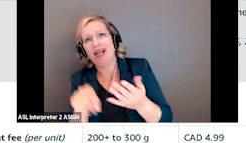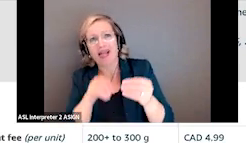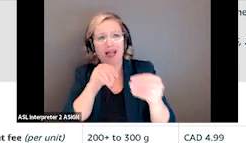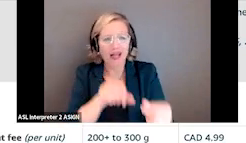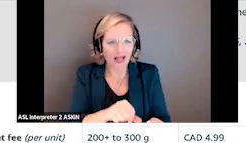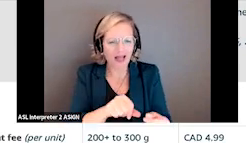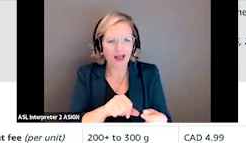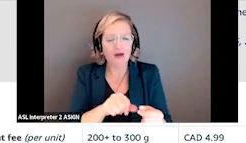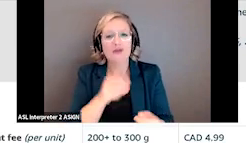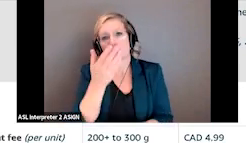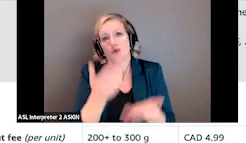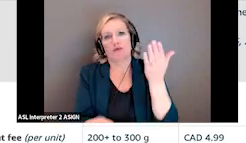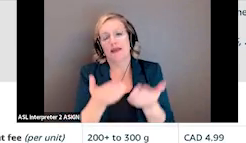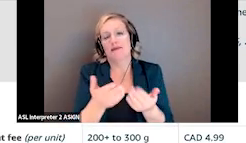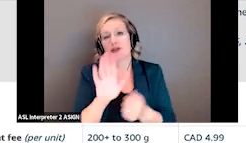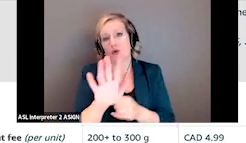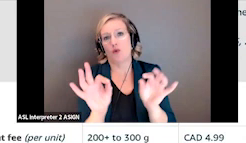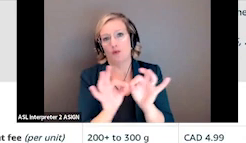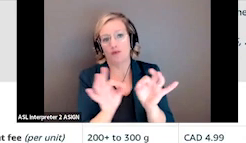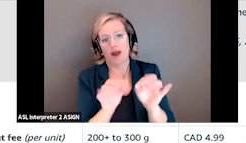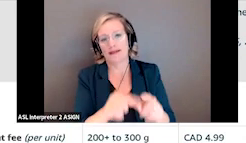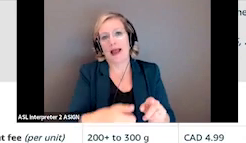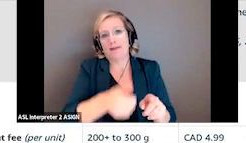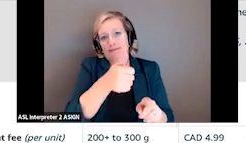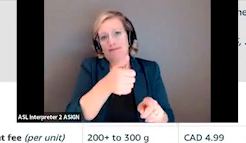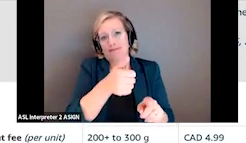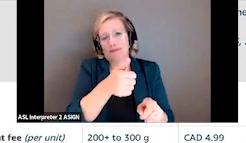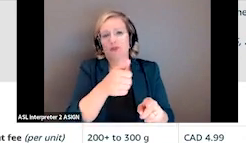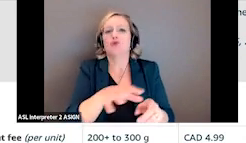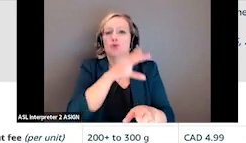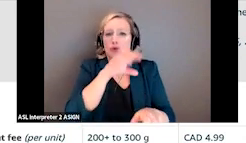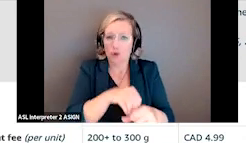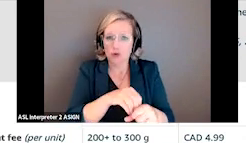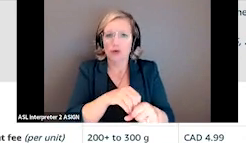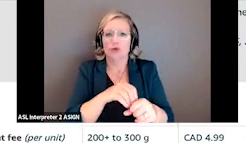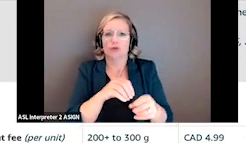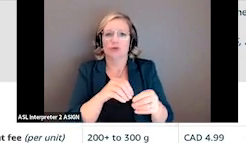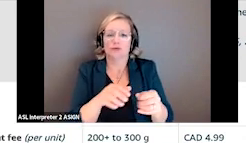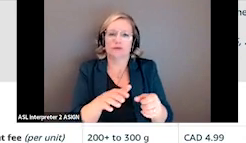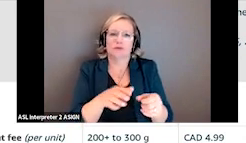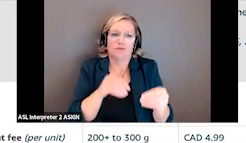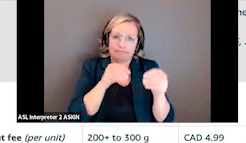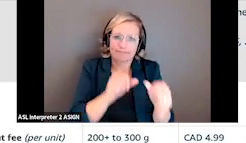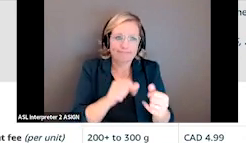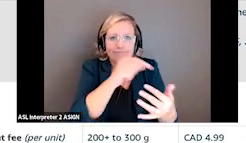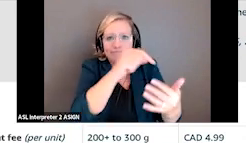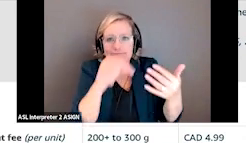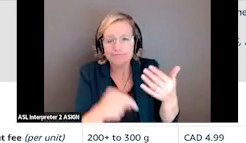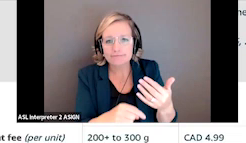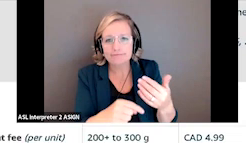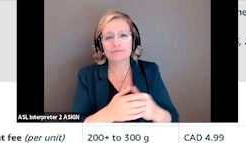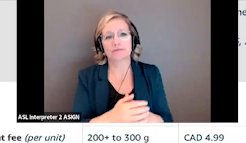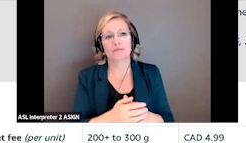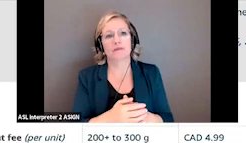an opportunity. Or certainly to look at other elements of your channel where you can bring costs down. It may be buying